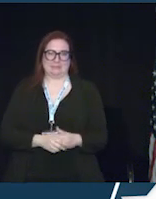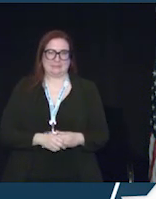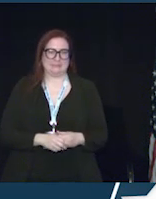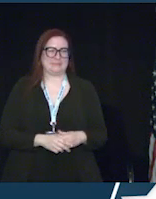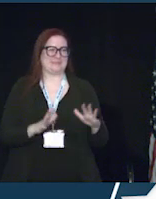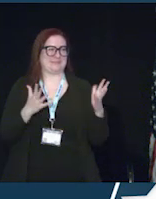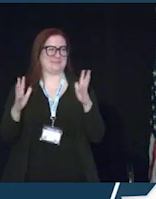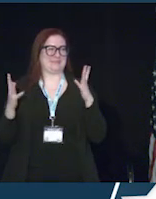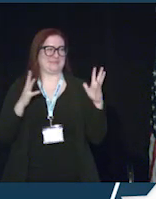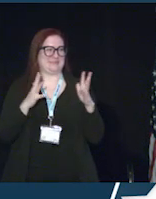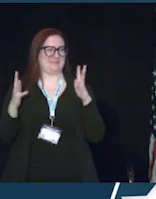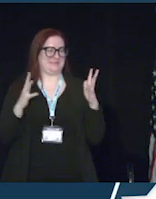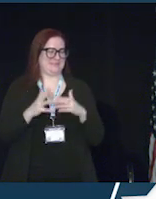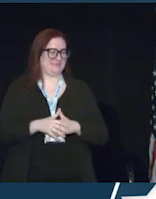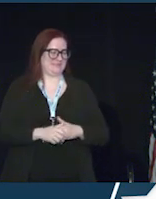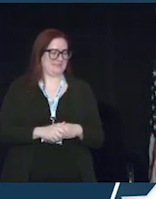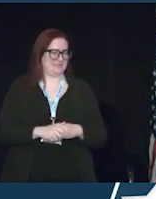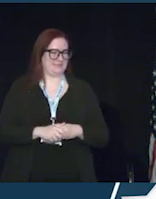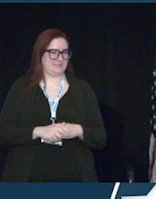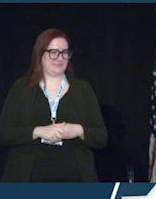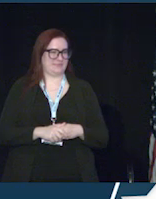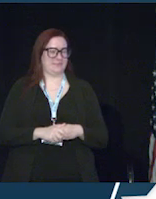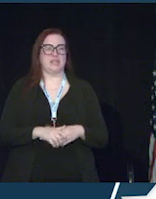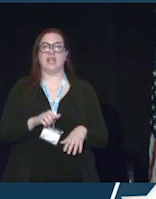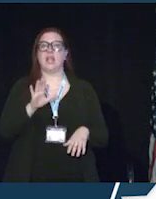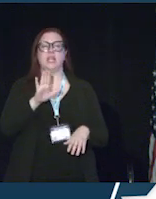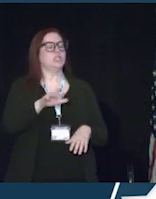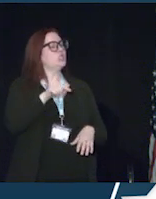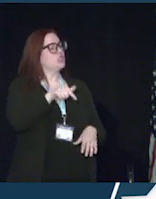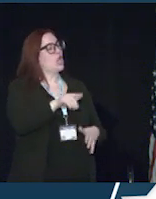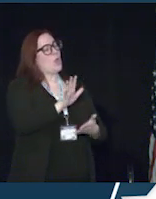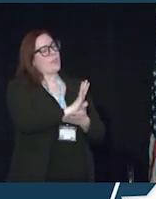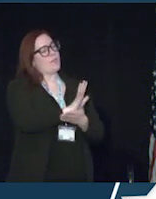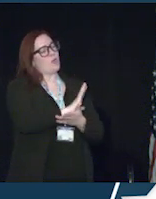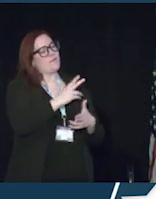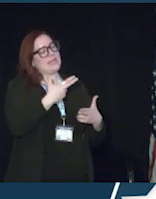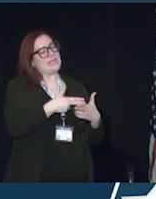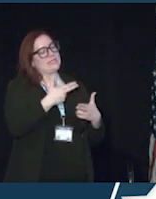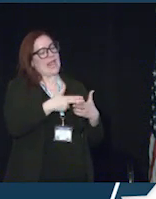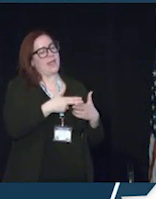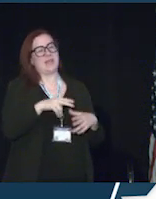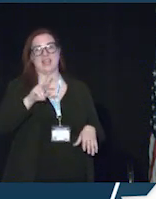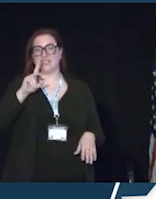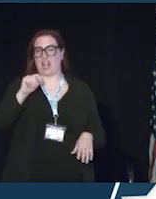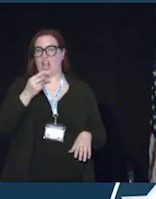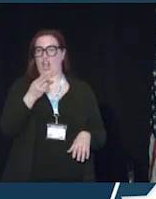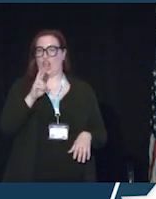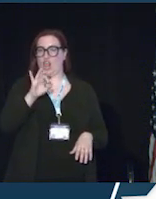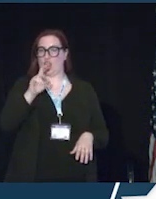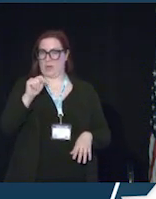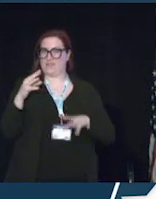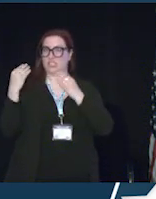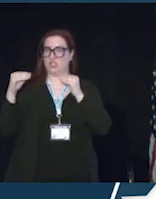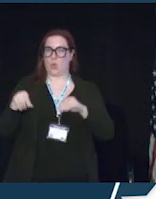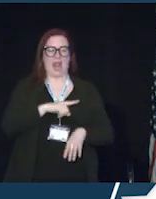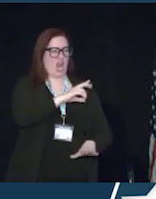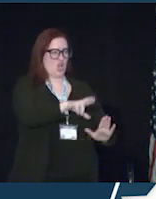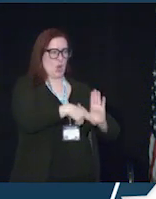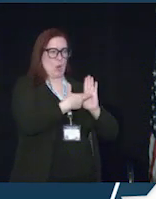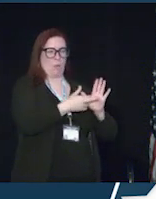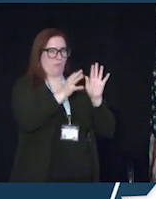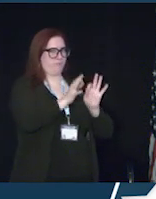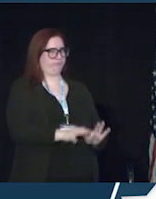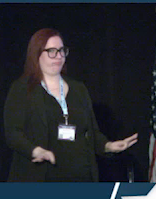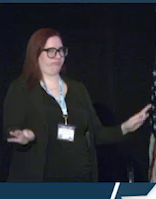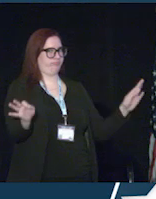That is so exciting. So the movie is called The Thrift Store. You have a big role. And does